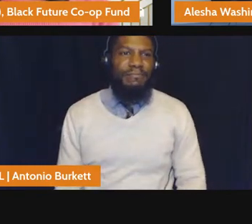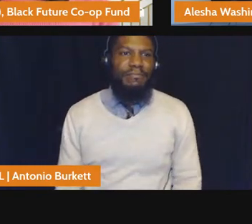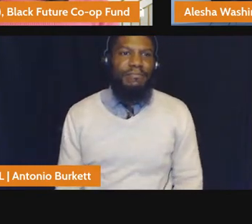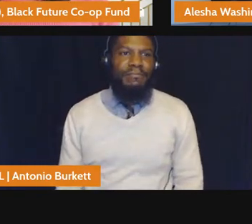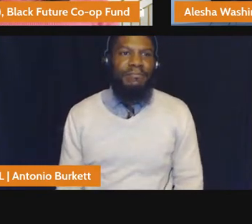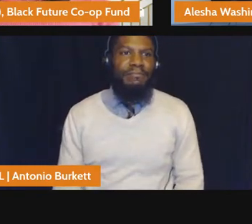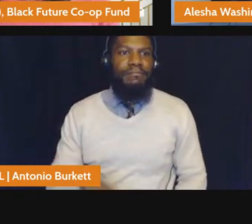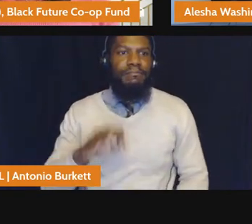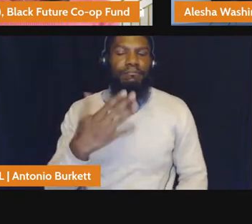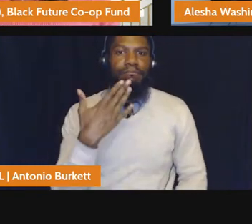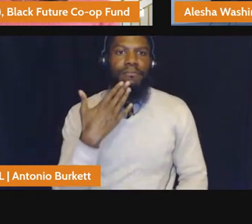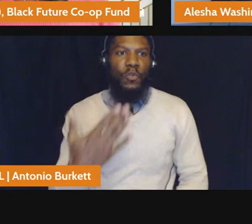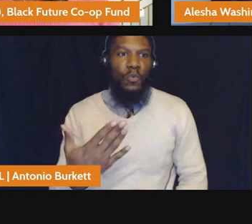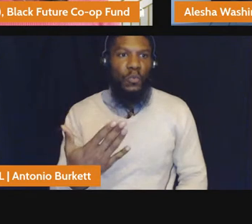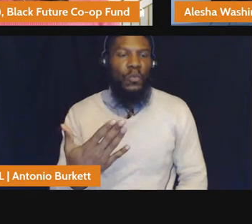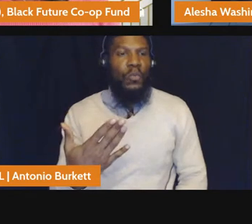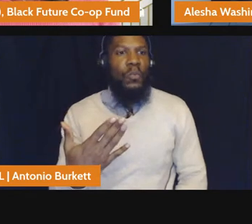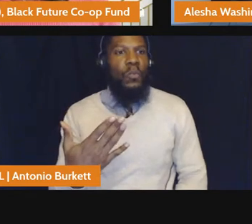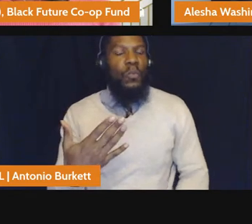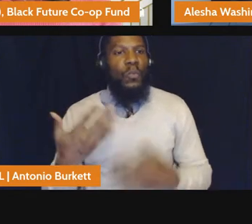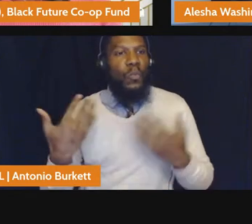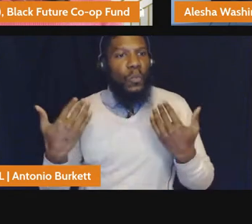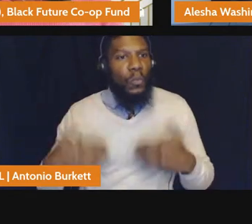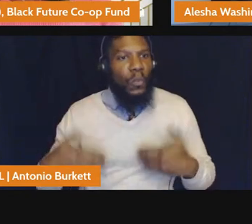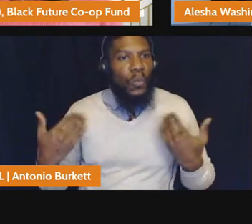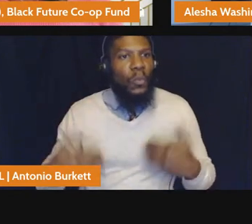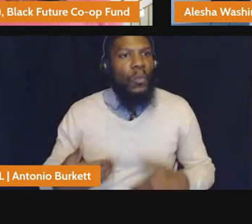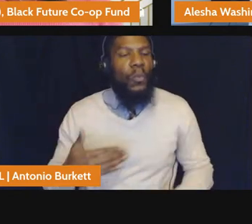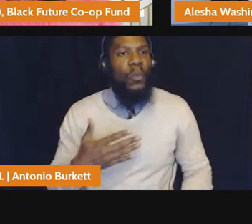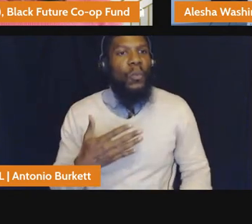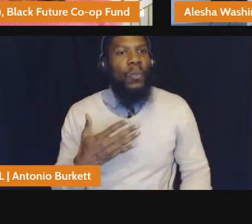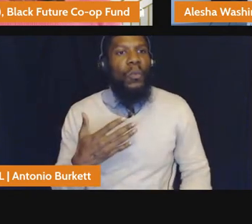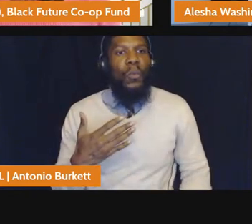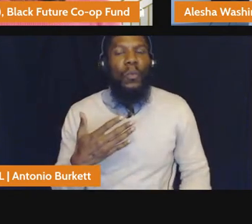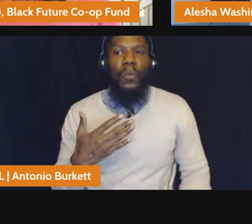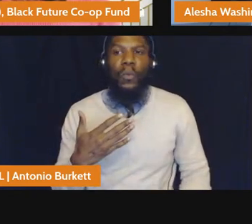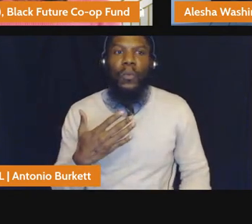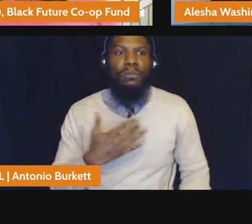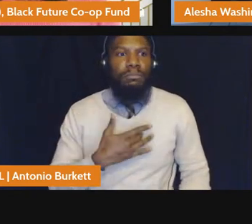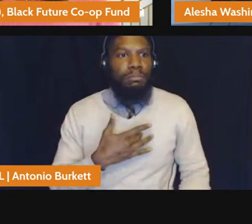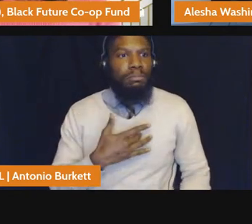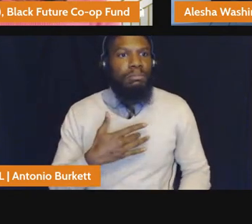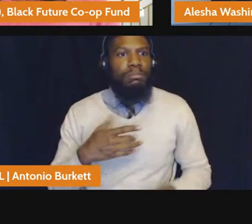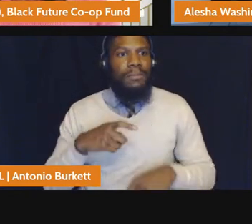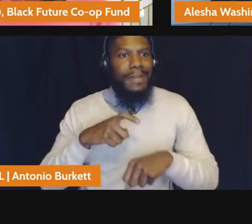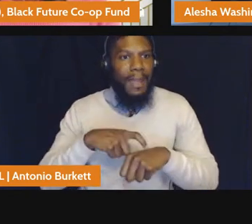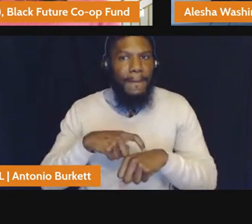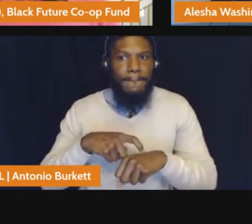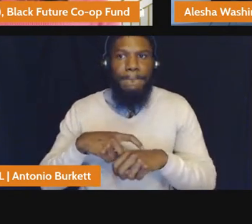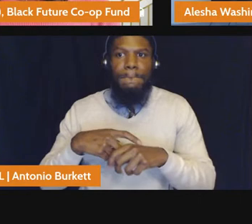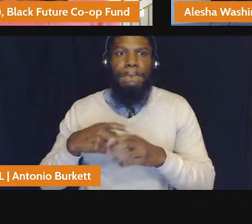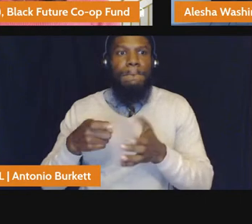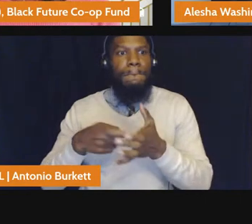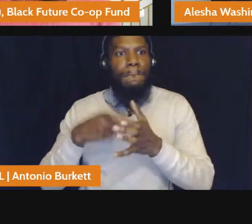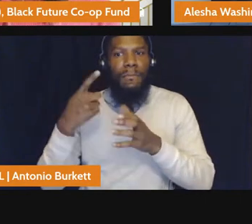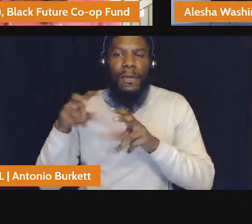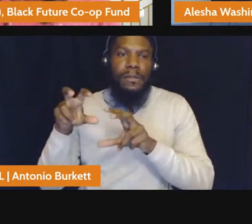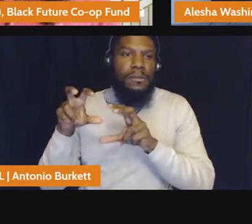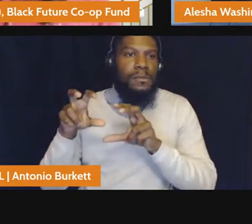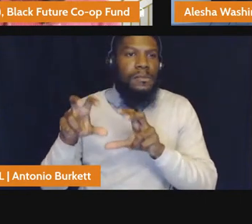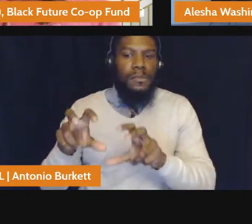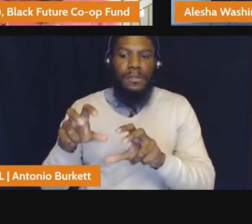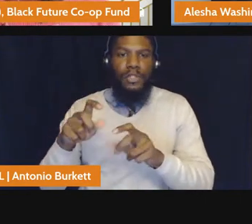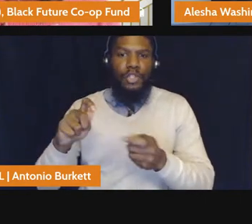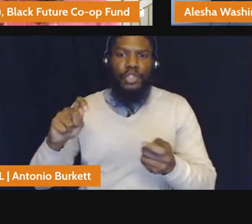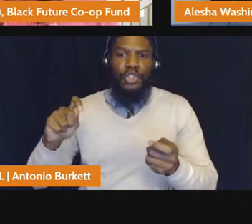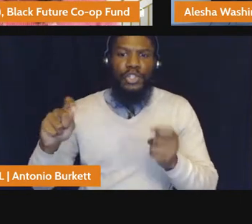Thank you. I really appreciate you all being just upfront about the time that's necessary for change, that we